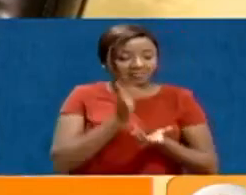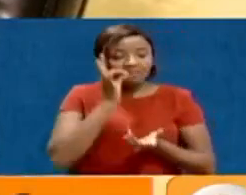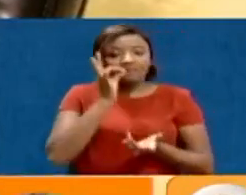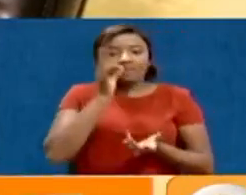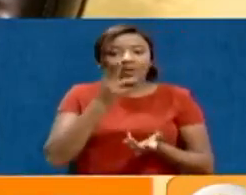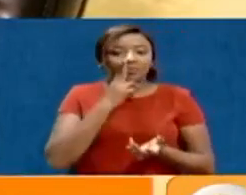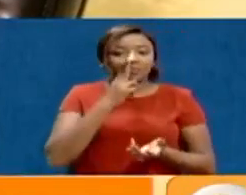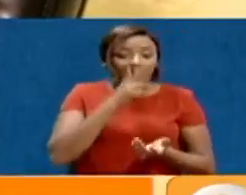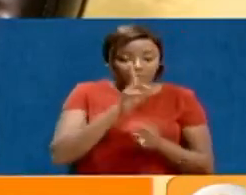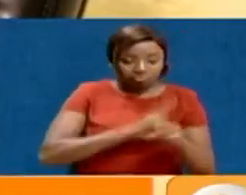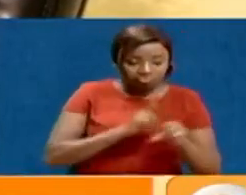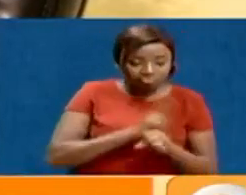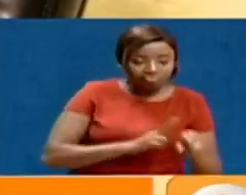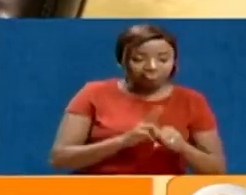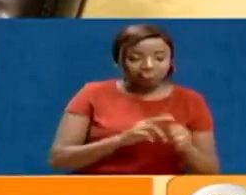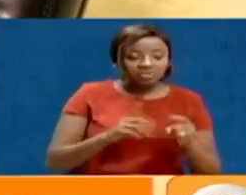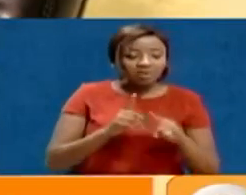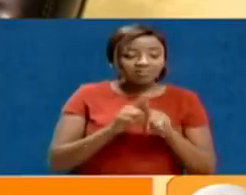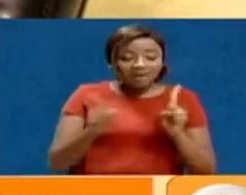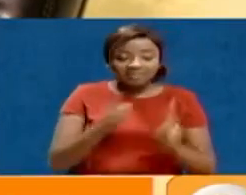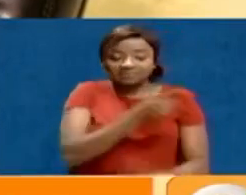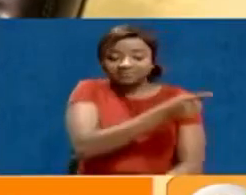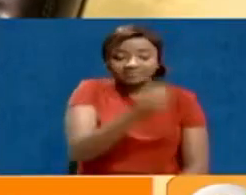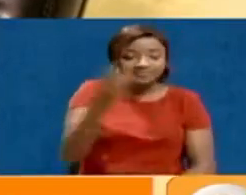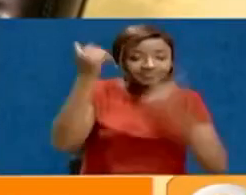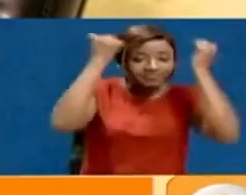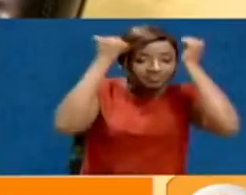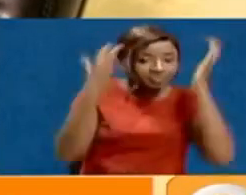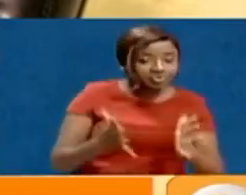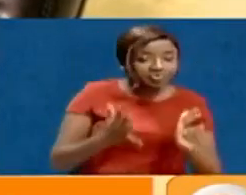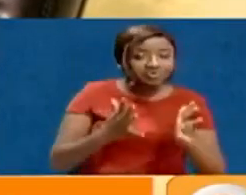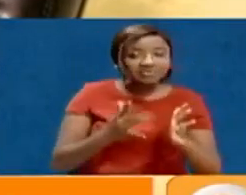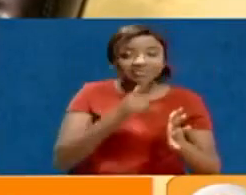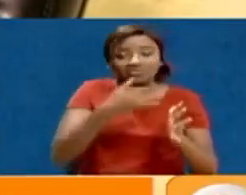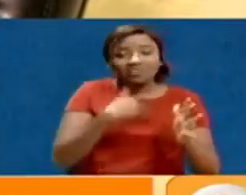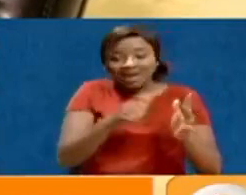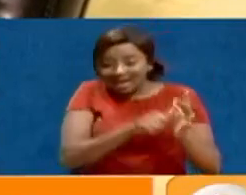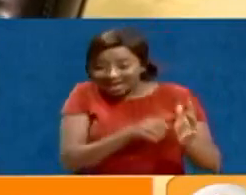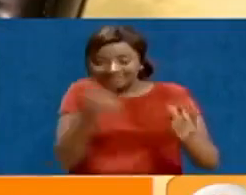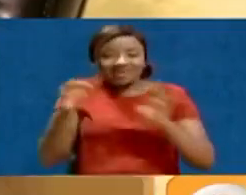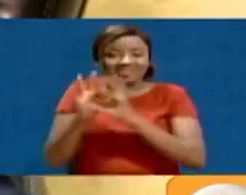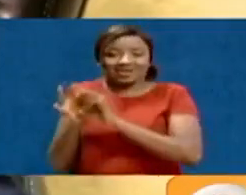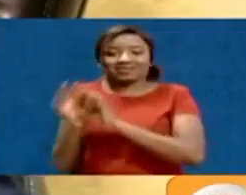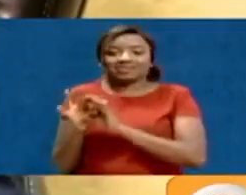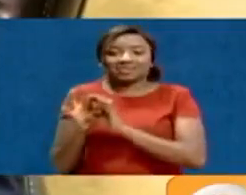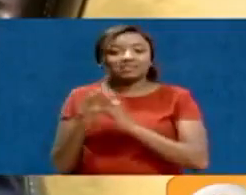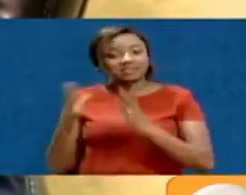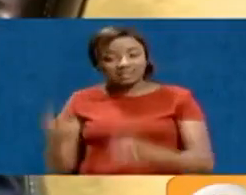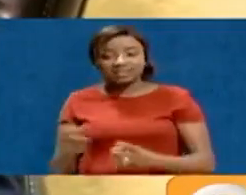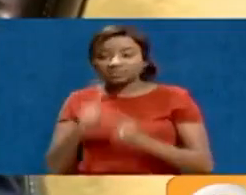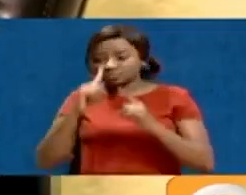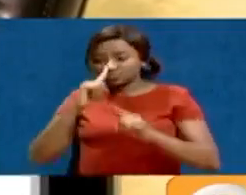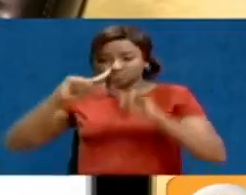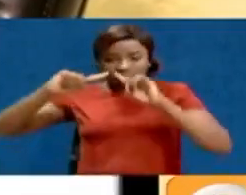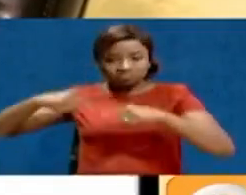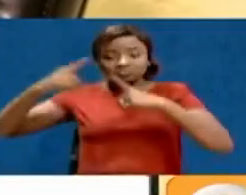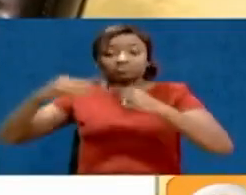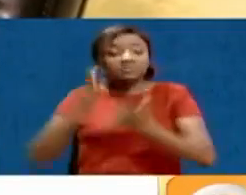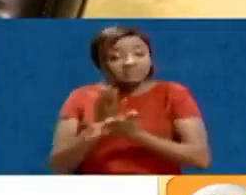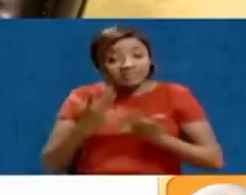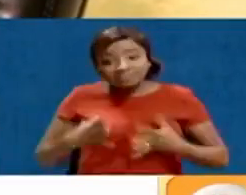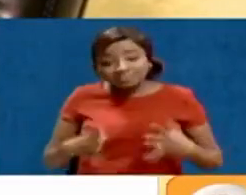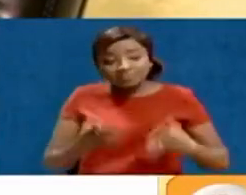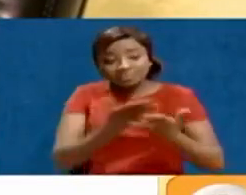destructive. But these students also got into other culture of money making. Some of them were running